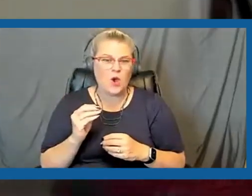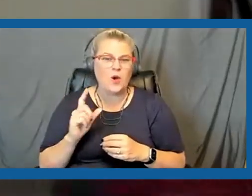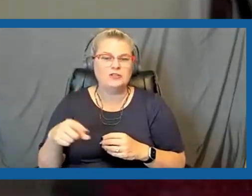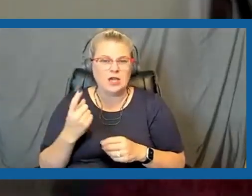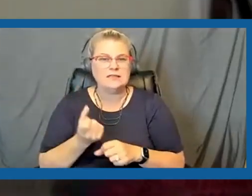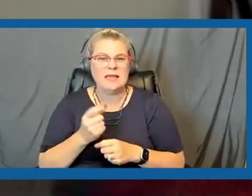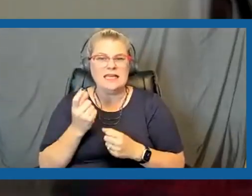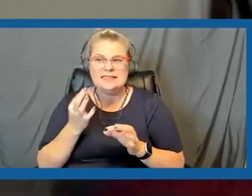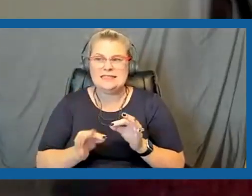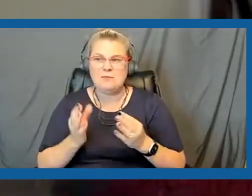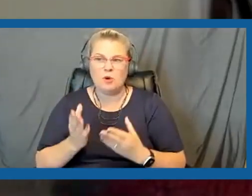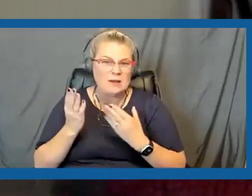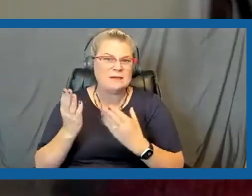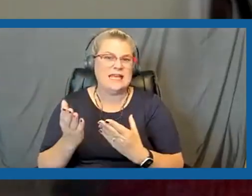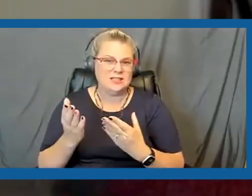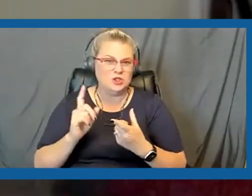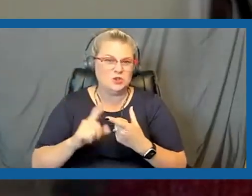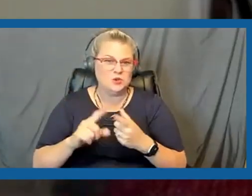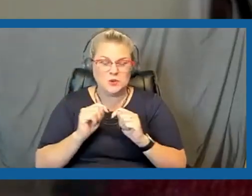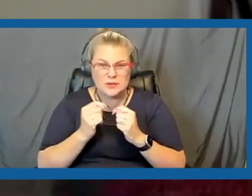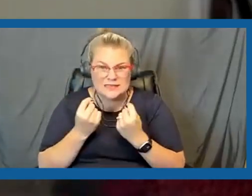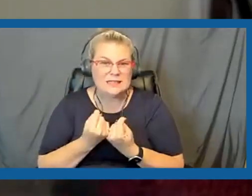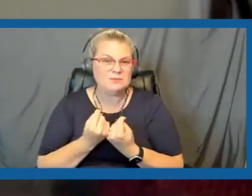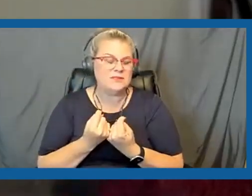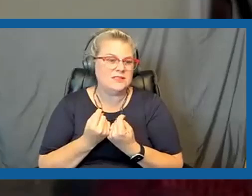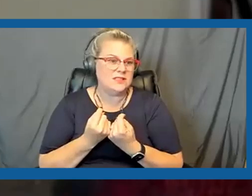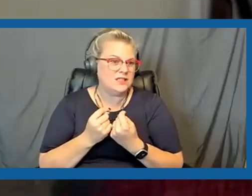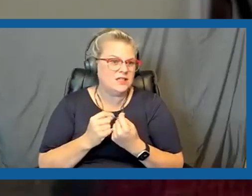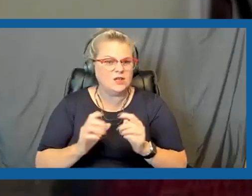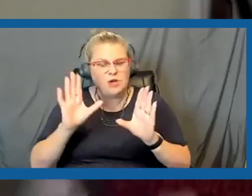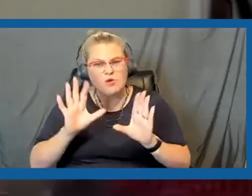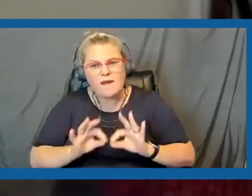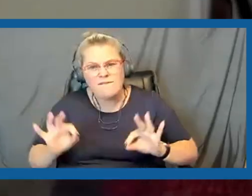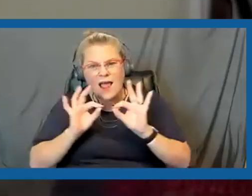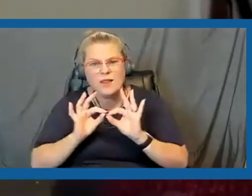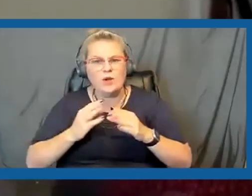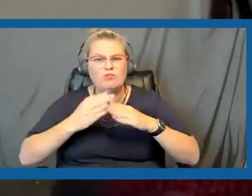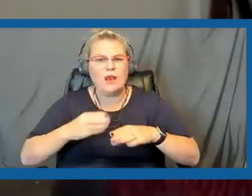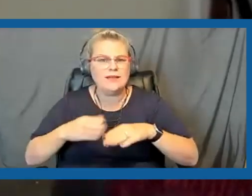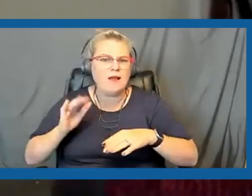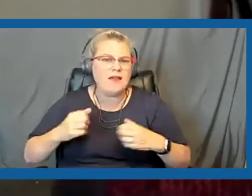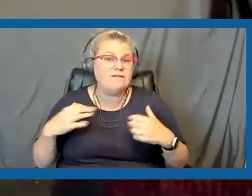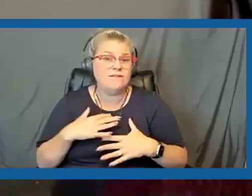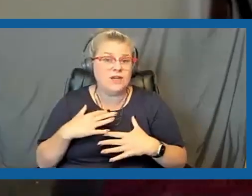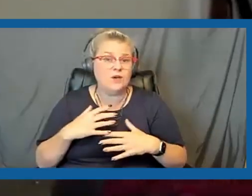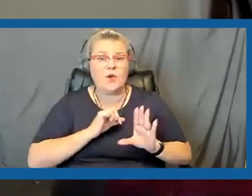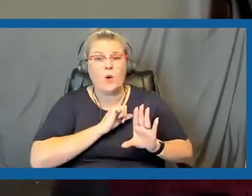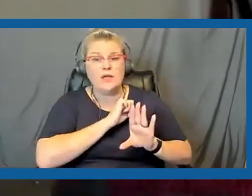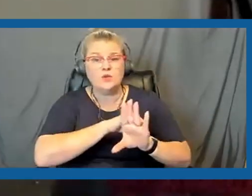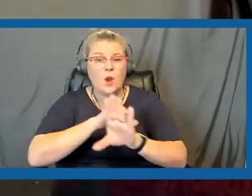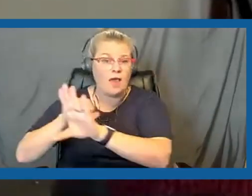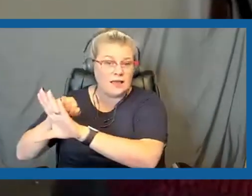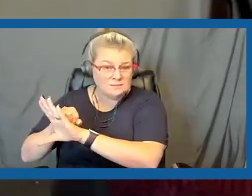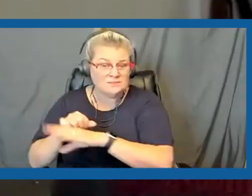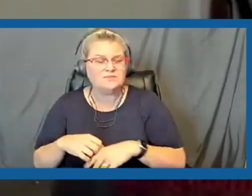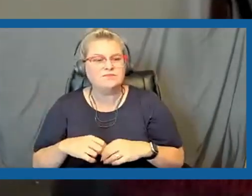simple recommendations to teams, could be a great value in breaking down that fear of going door knocking.